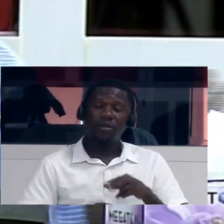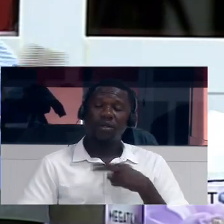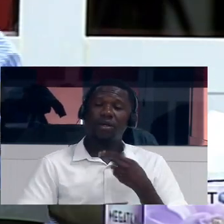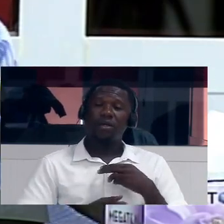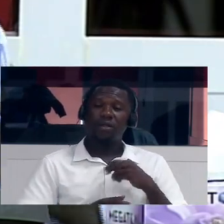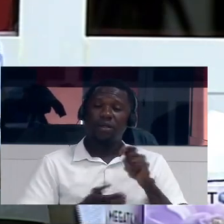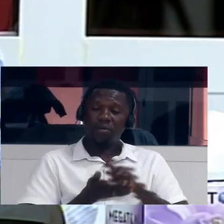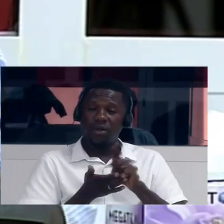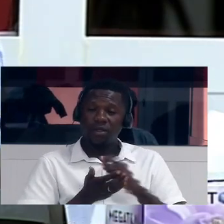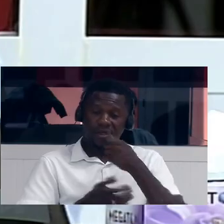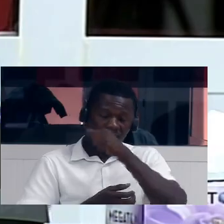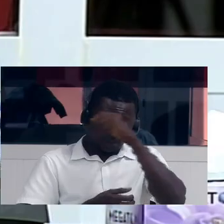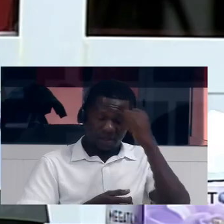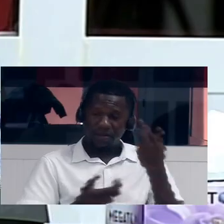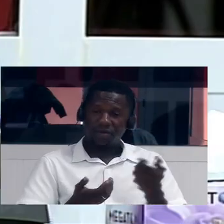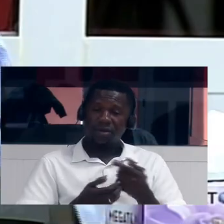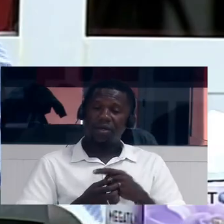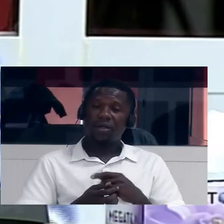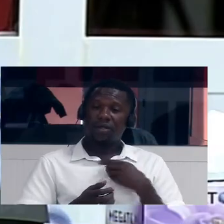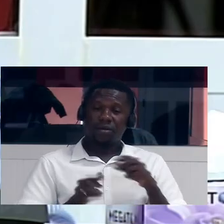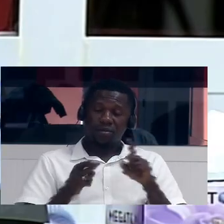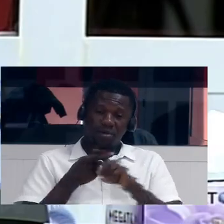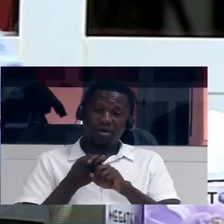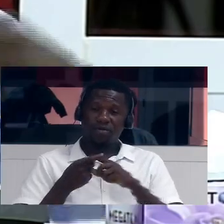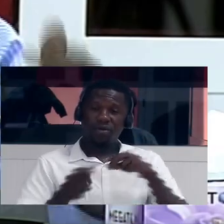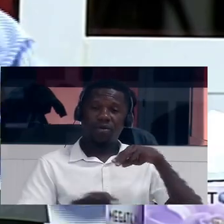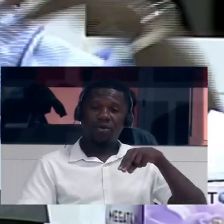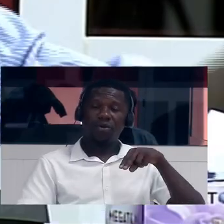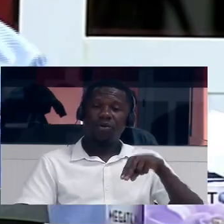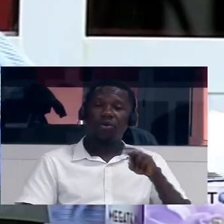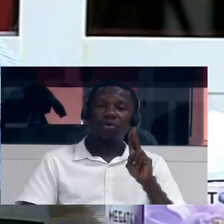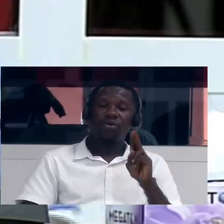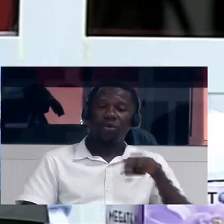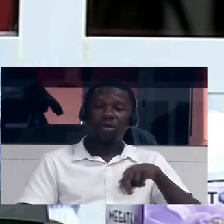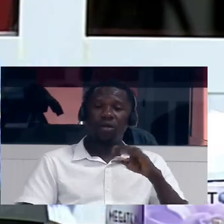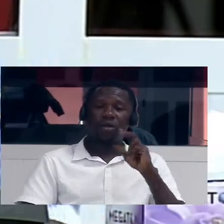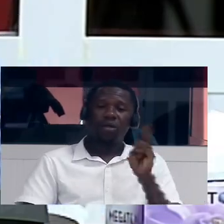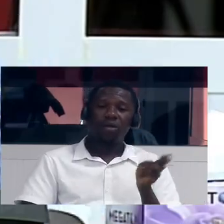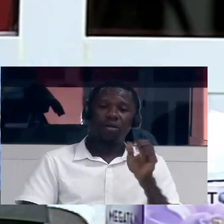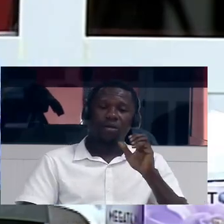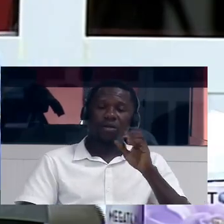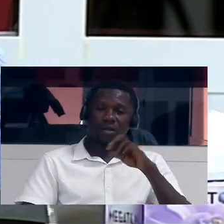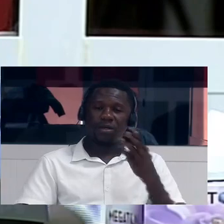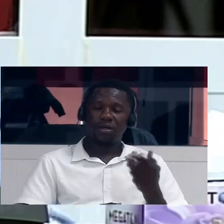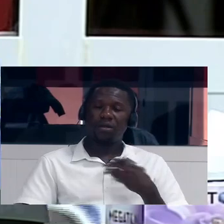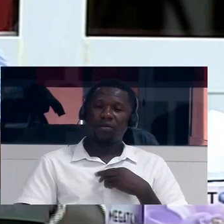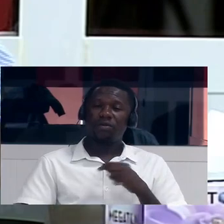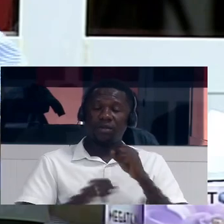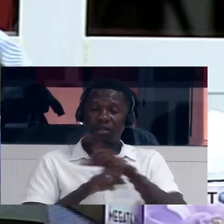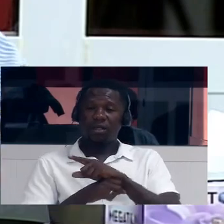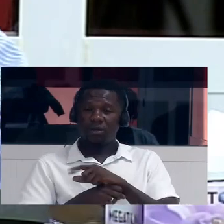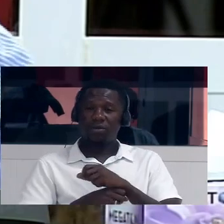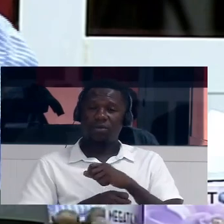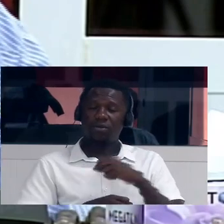services as an implementing partner for UNHCR. In charge of Sierra Leone, Liberia, Somalia, blah, blah, blah, blah, blah,